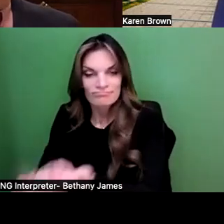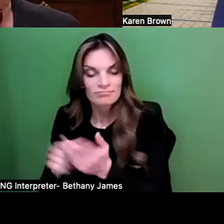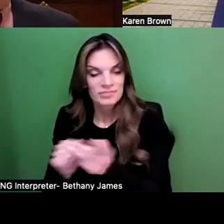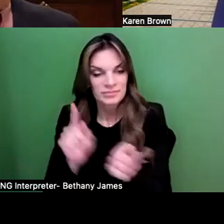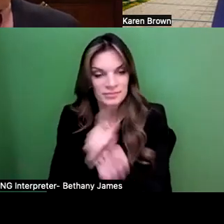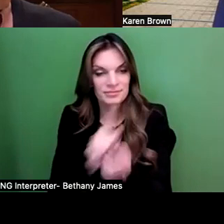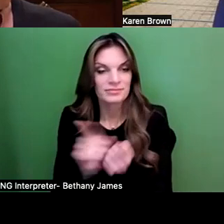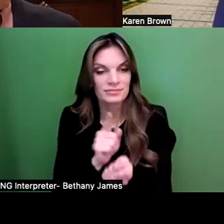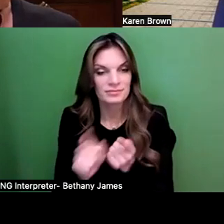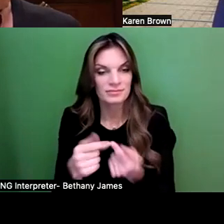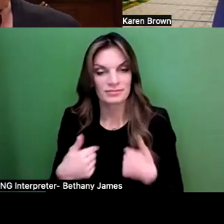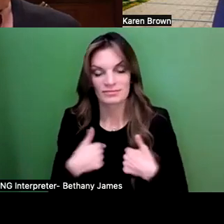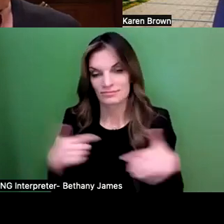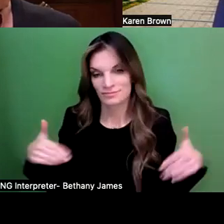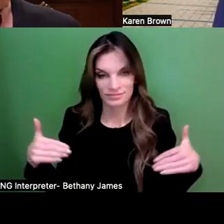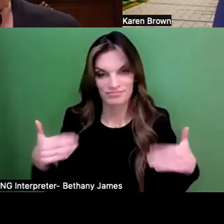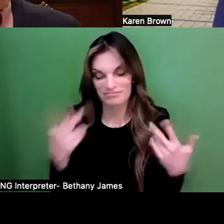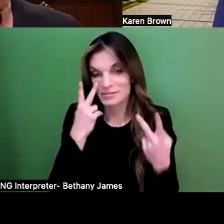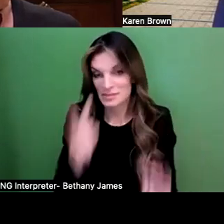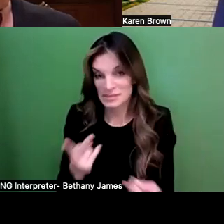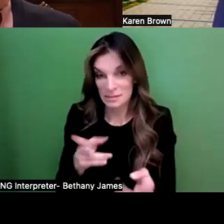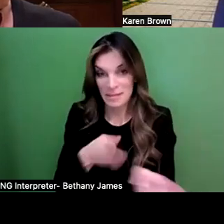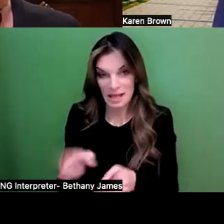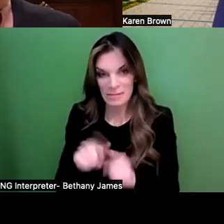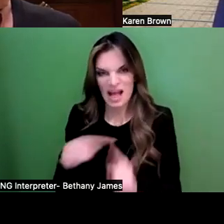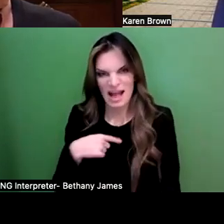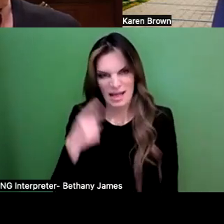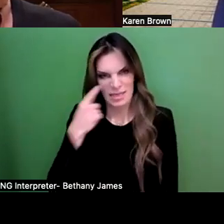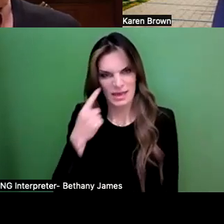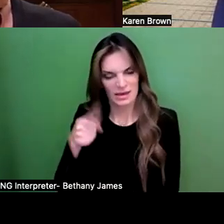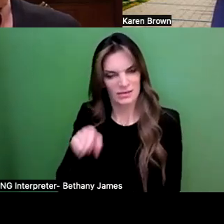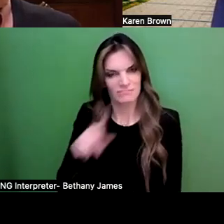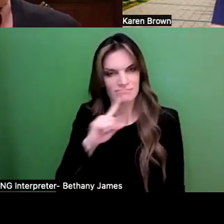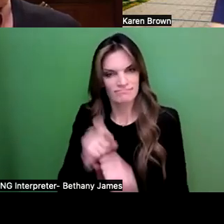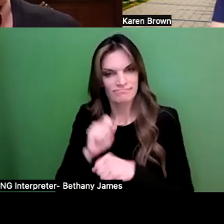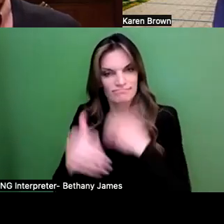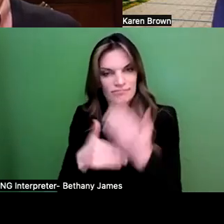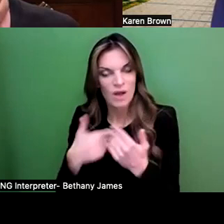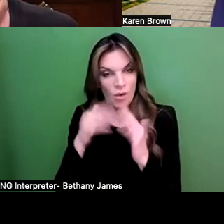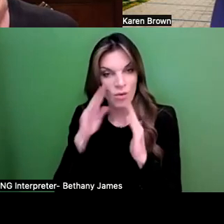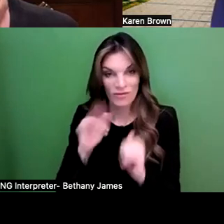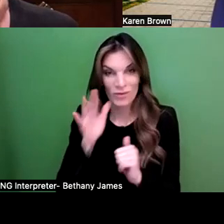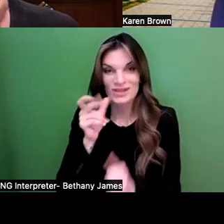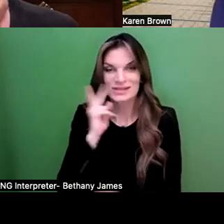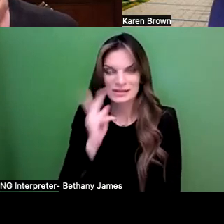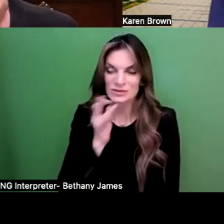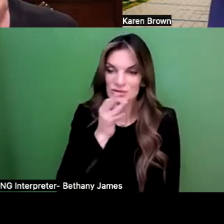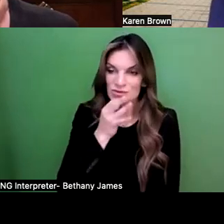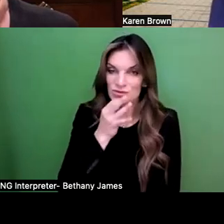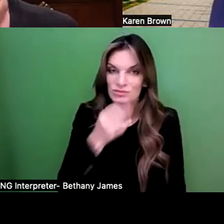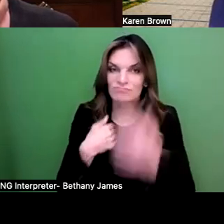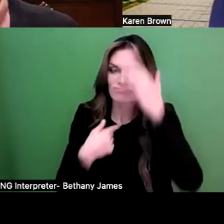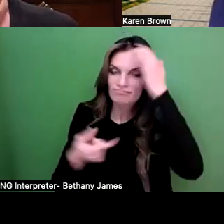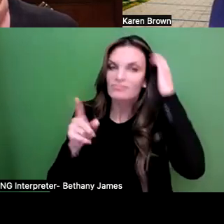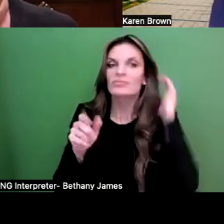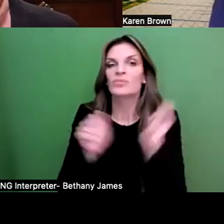I have not seen plans, but I believe there are some in the works. And I do hope that we'll be seeing them, because I agree with